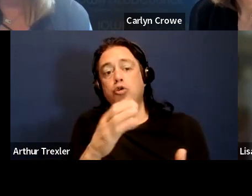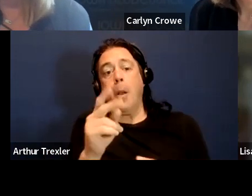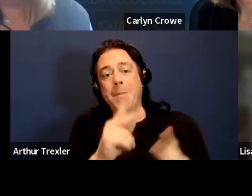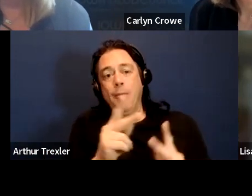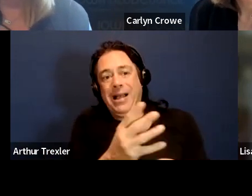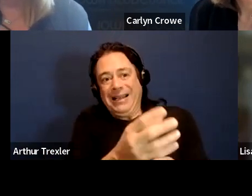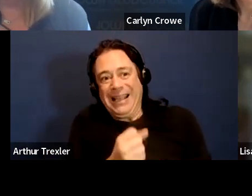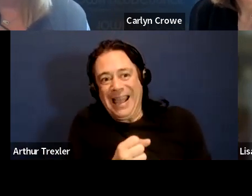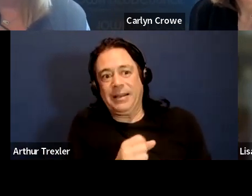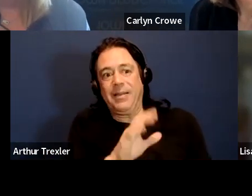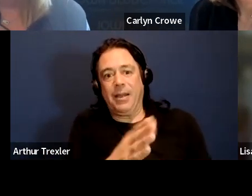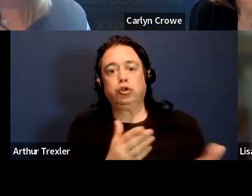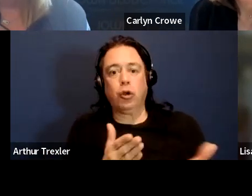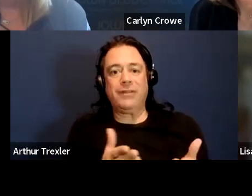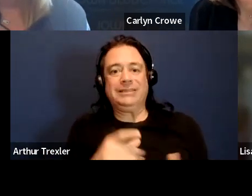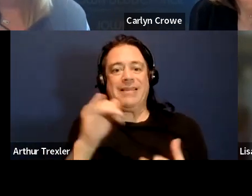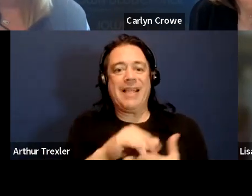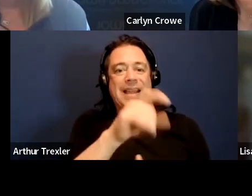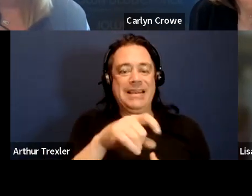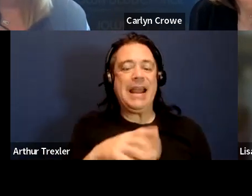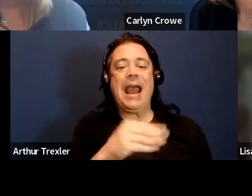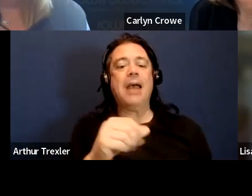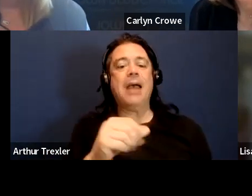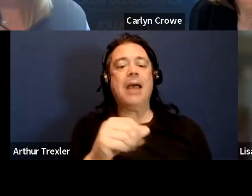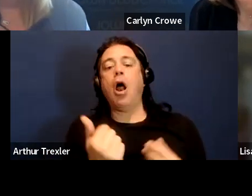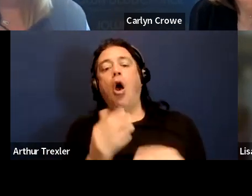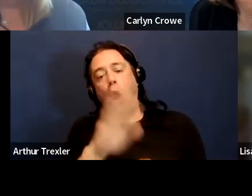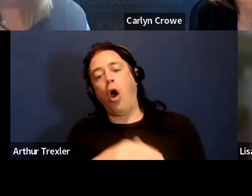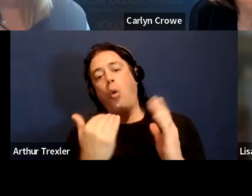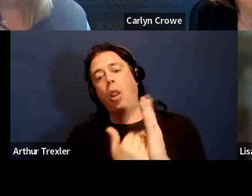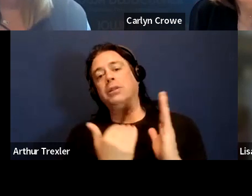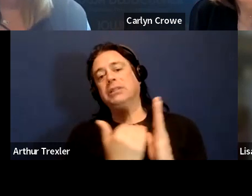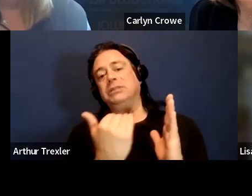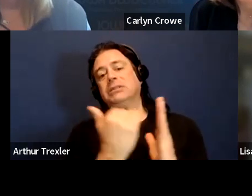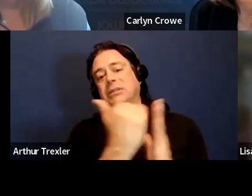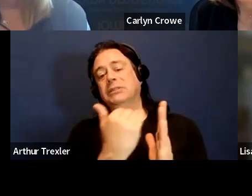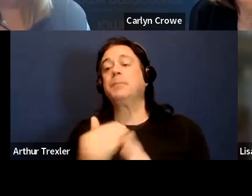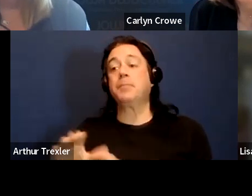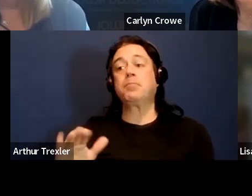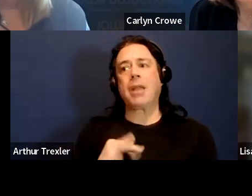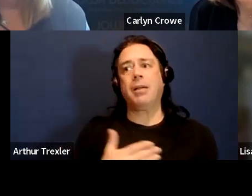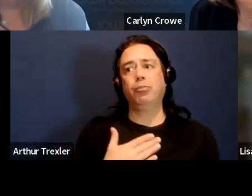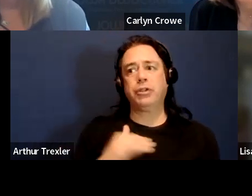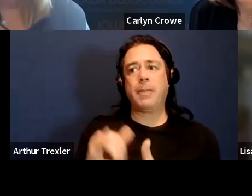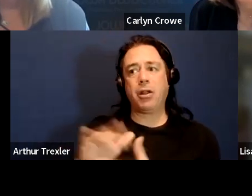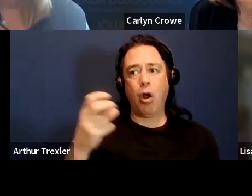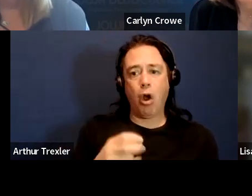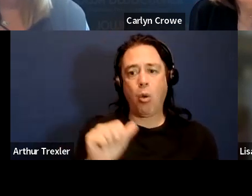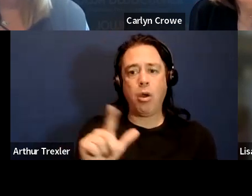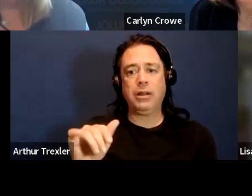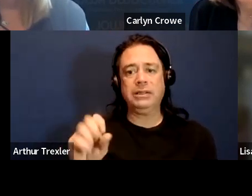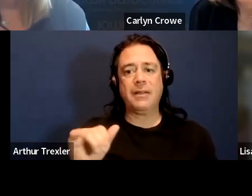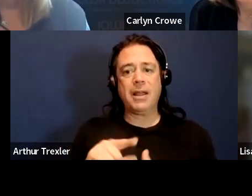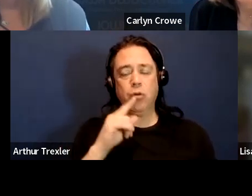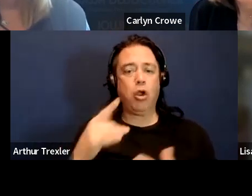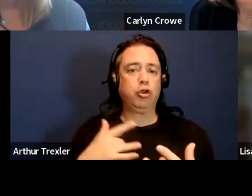not waiting on waiting lists. Right. Yep. And I agree. And I appreciate your hard work, Lisa, with all this, because it's a